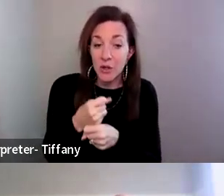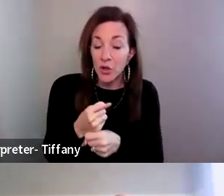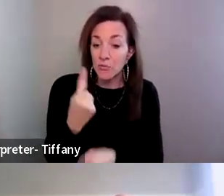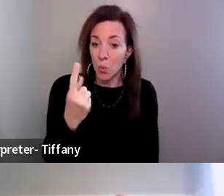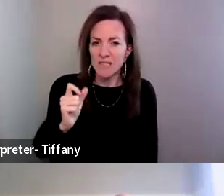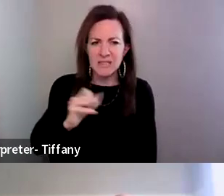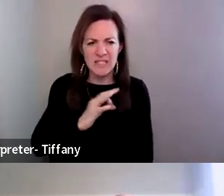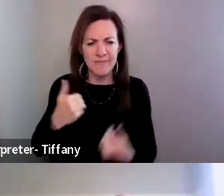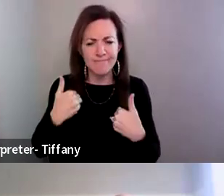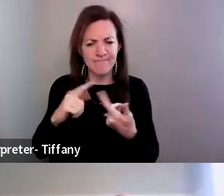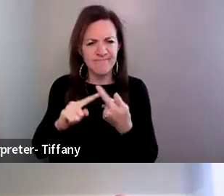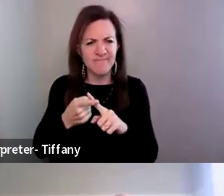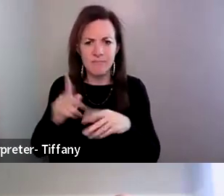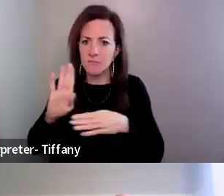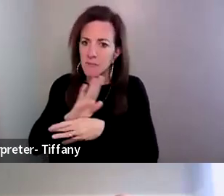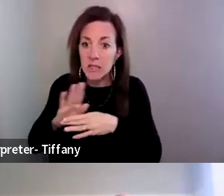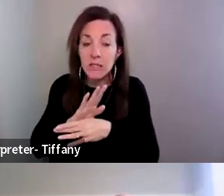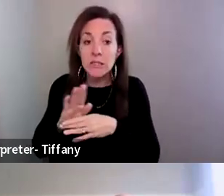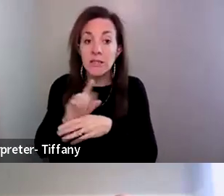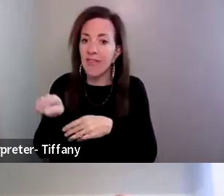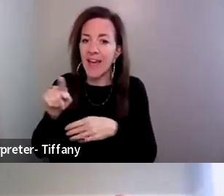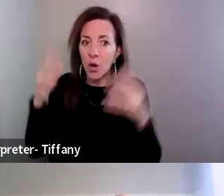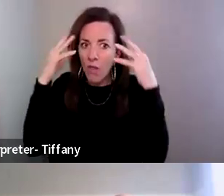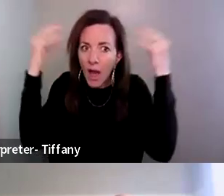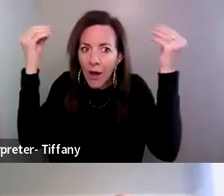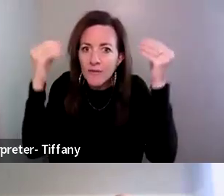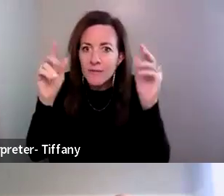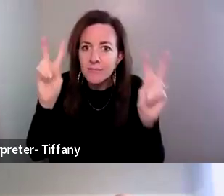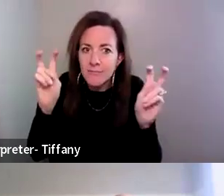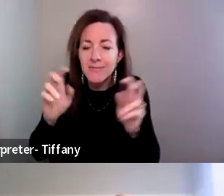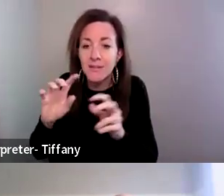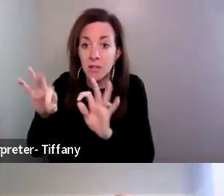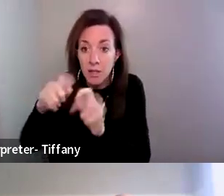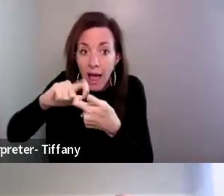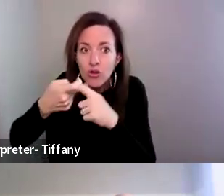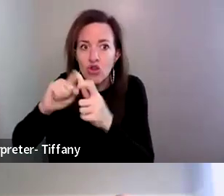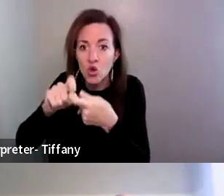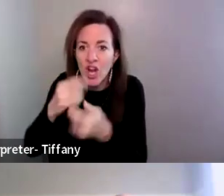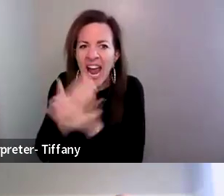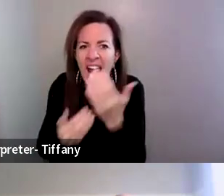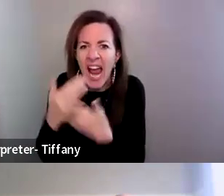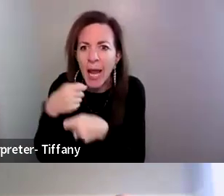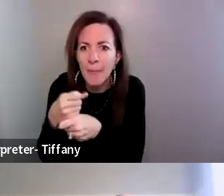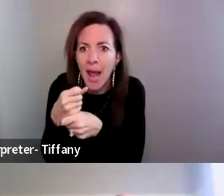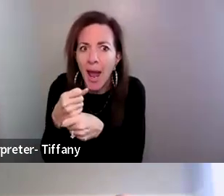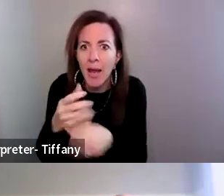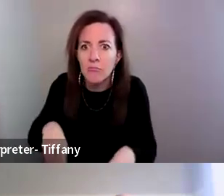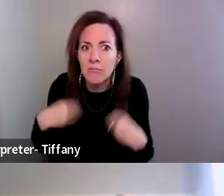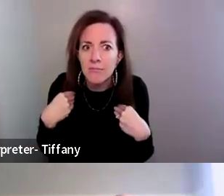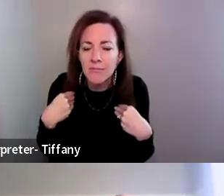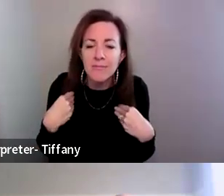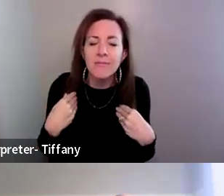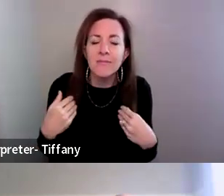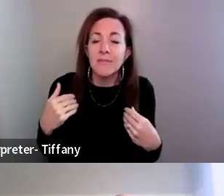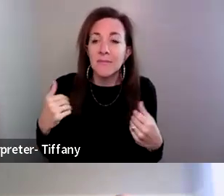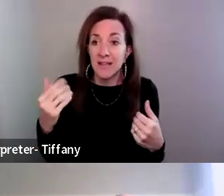staff has some friends that are busy. They're the elves crocheting blankets, handmade crocheted blankets. We had